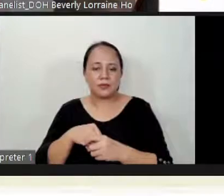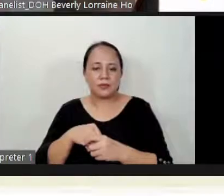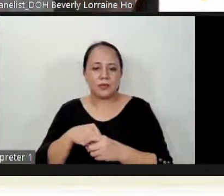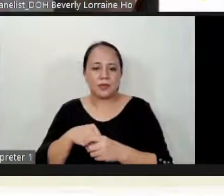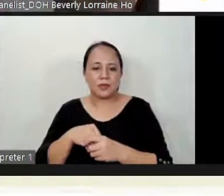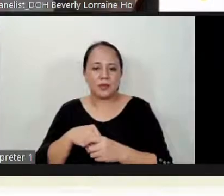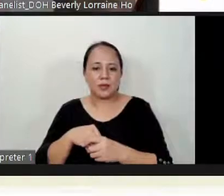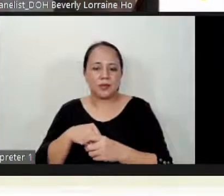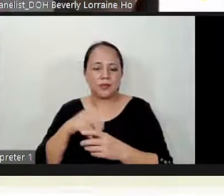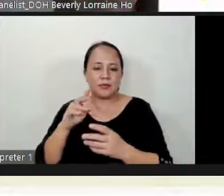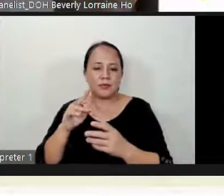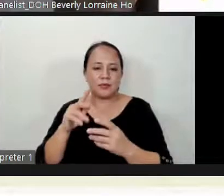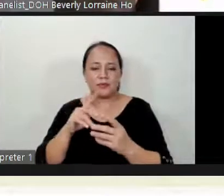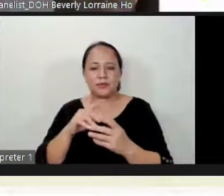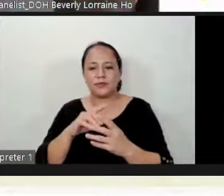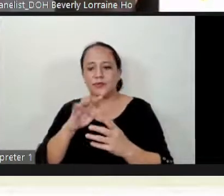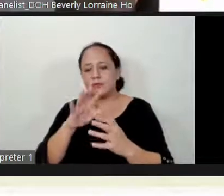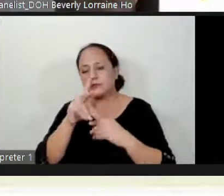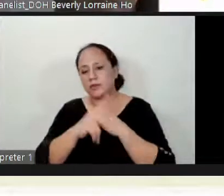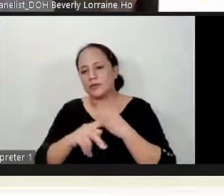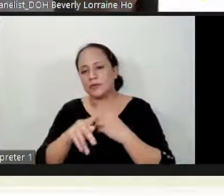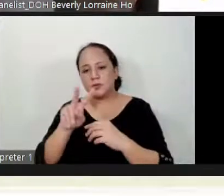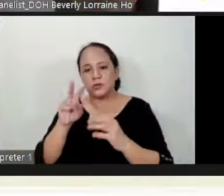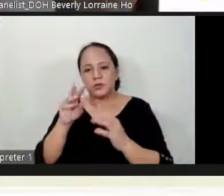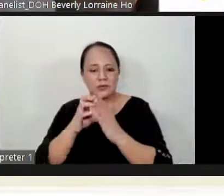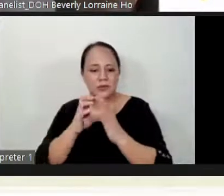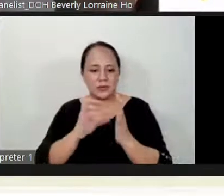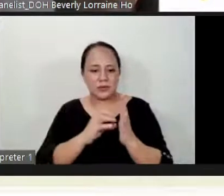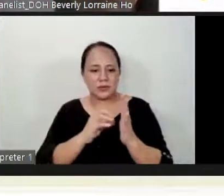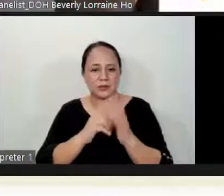provinces and 2 cities. And